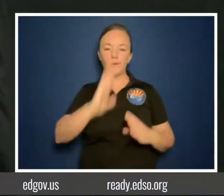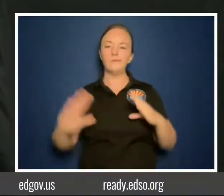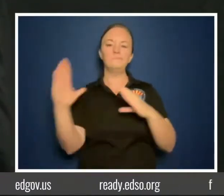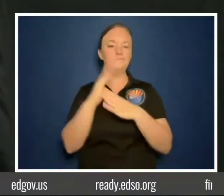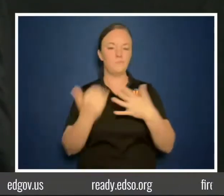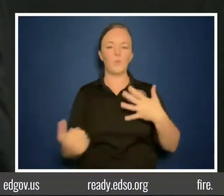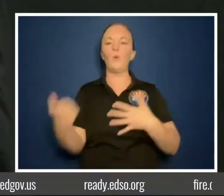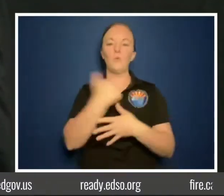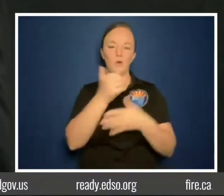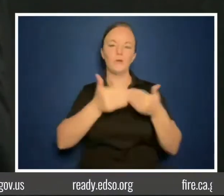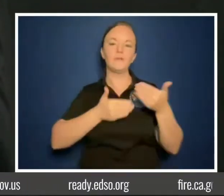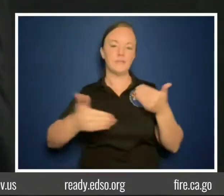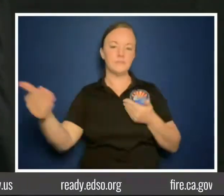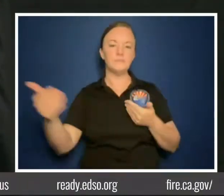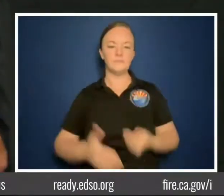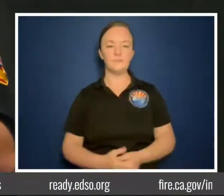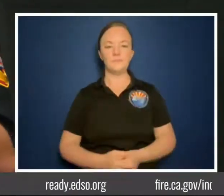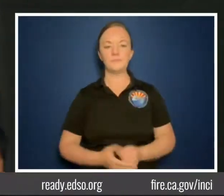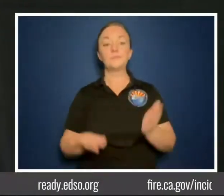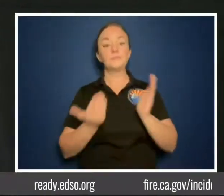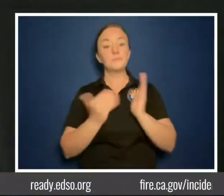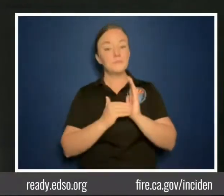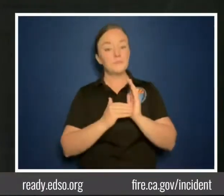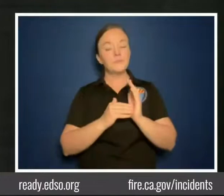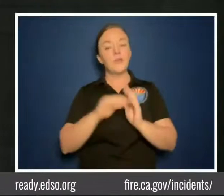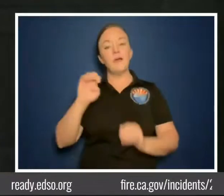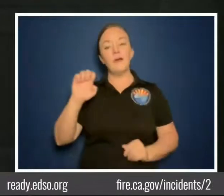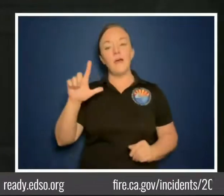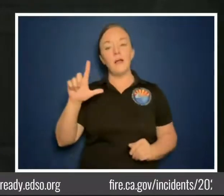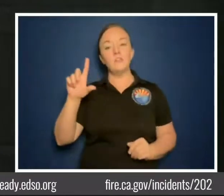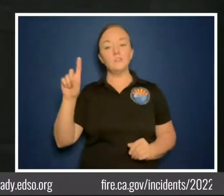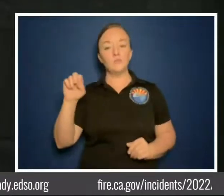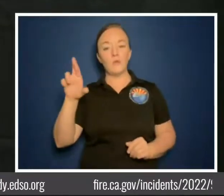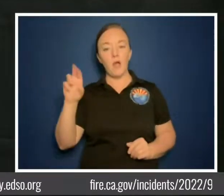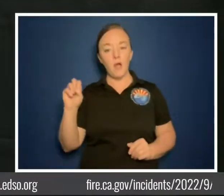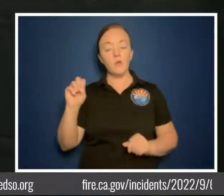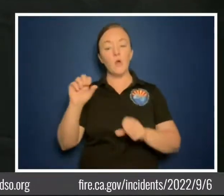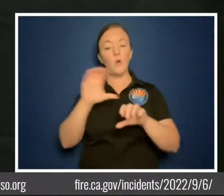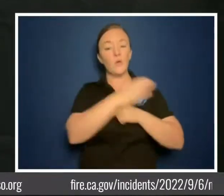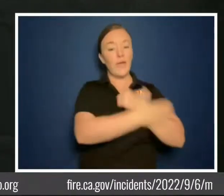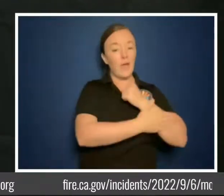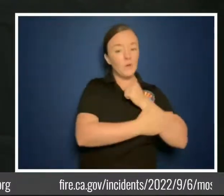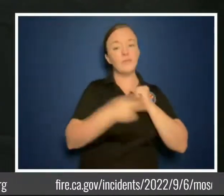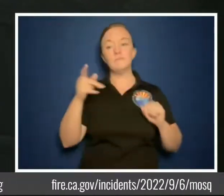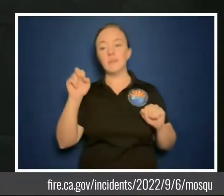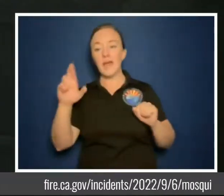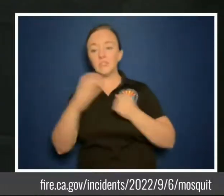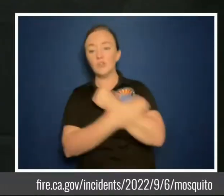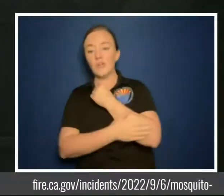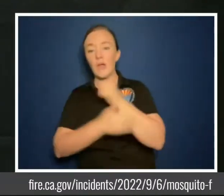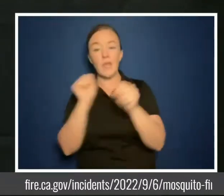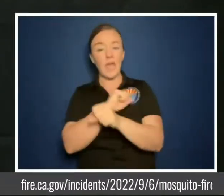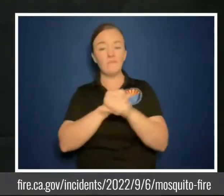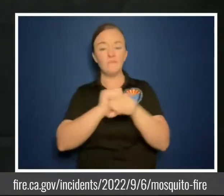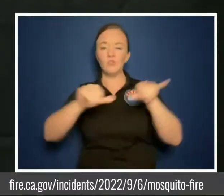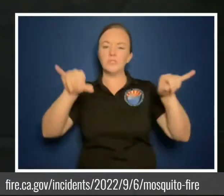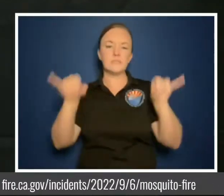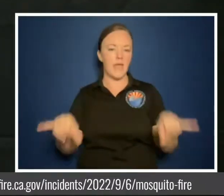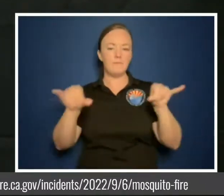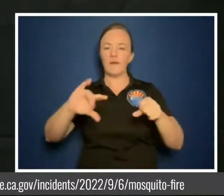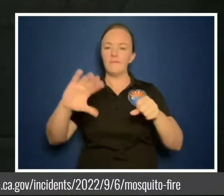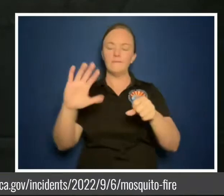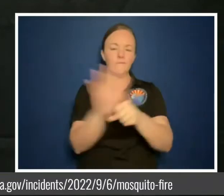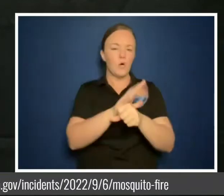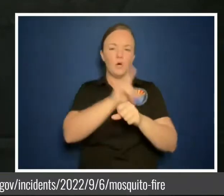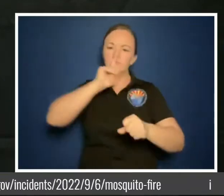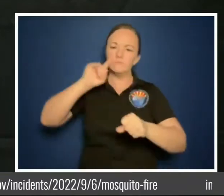forward. Again, the effort on the El Dorado County side, no different than the effort on the Placer County side. A full commitment and a full team approach that includes all of